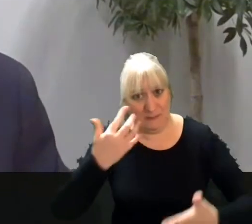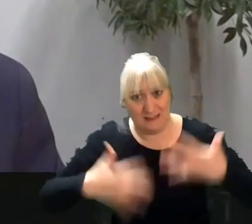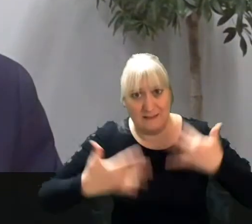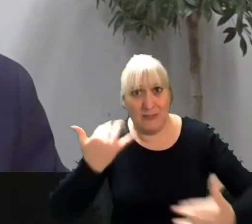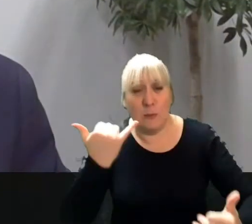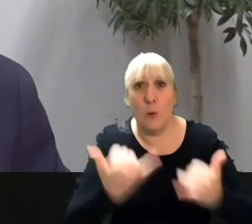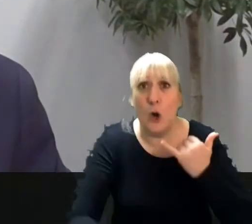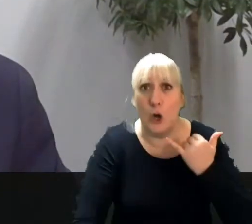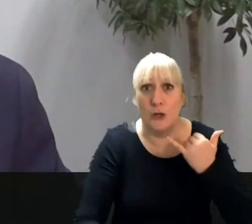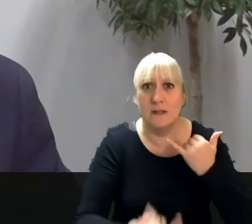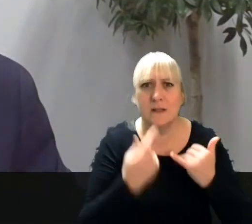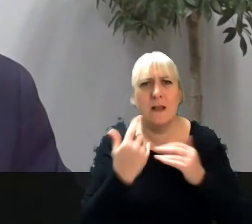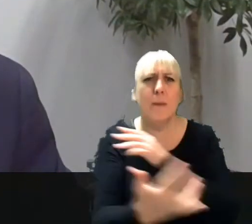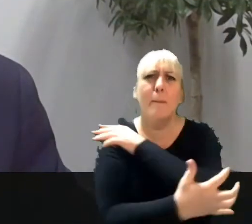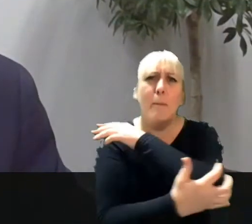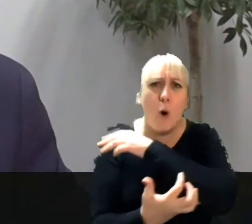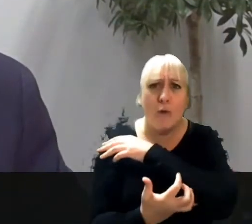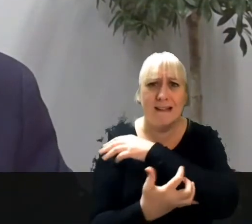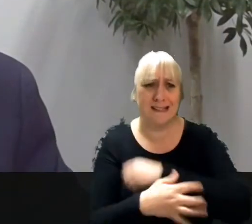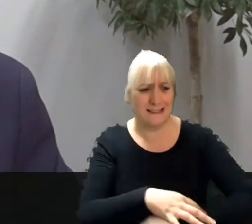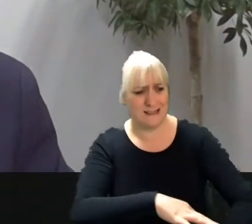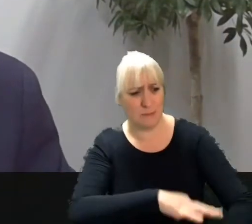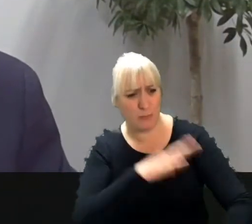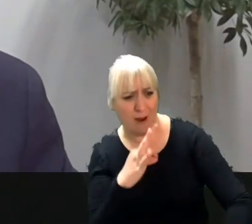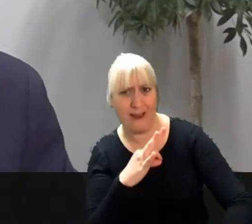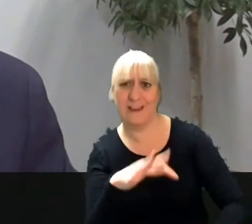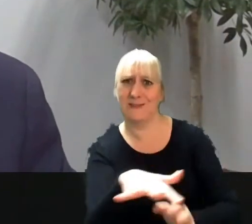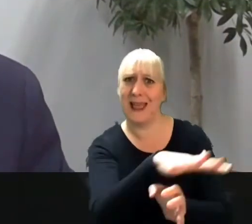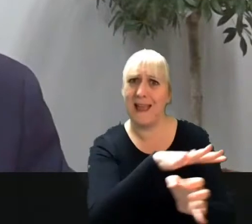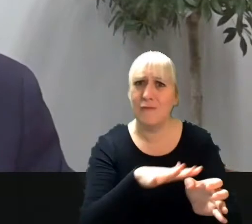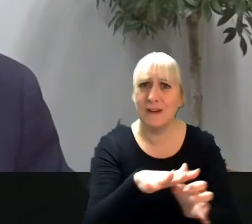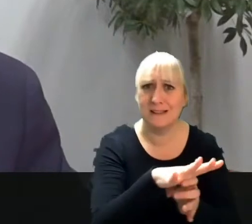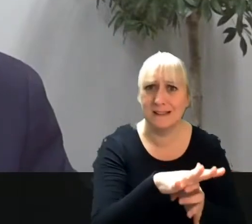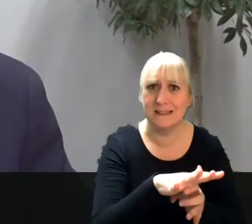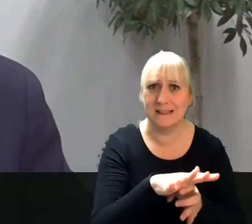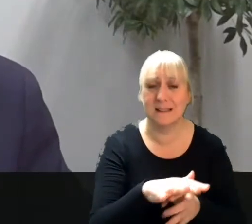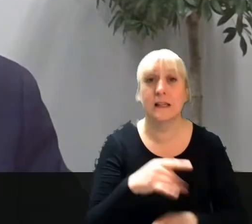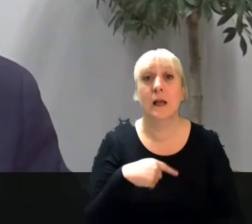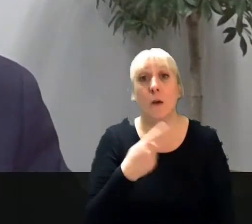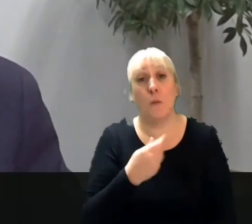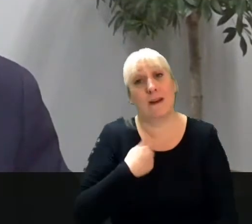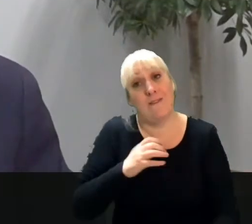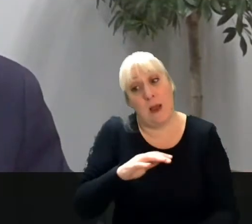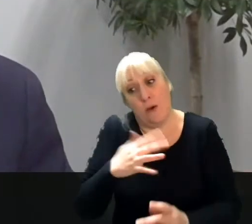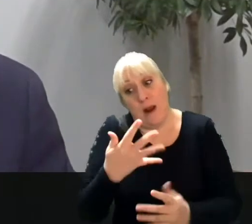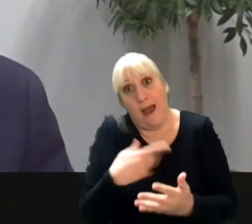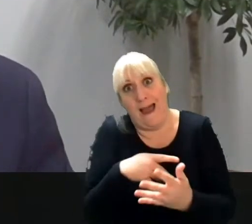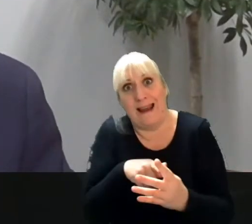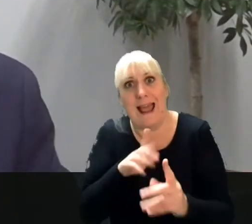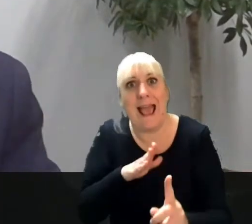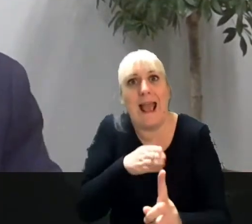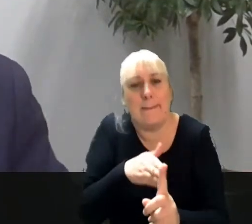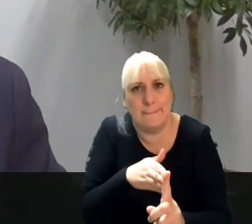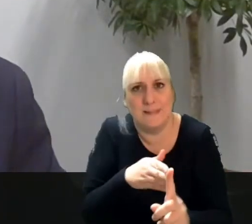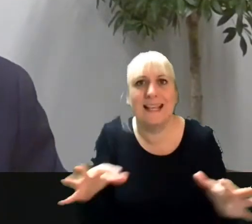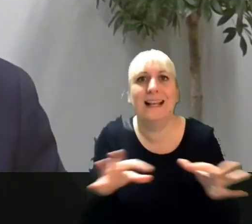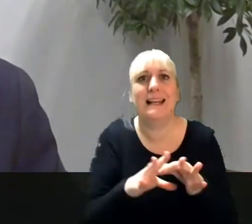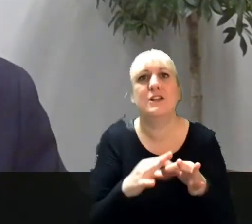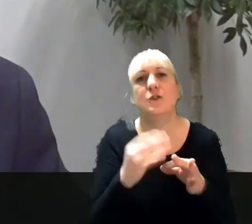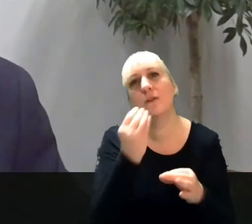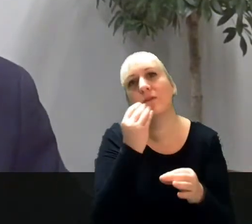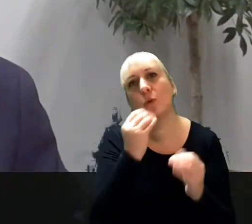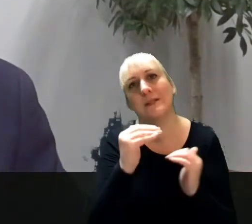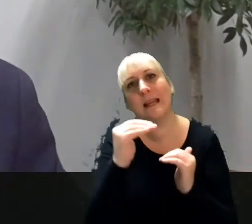are the poorest, most deprived parts of our city. So again, one of our 9 missions is in relation to food inequality and addressing the very